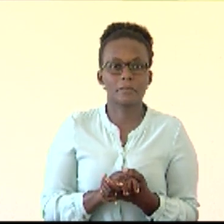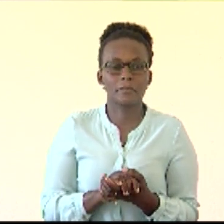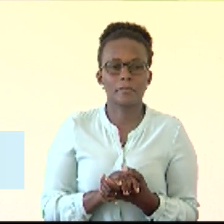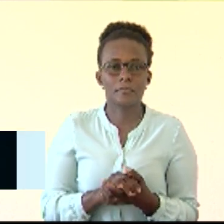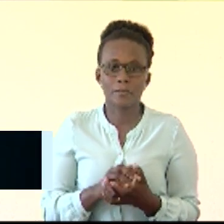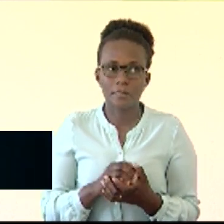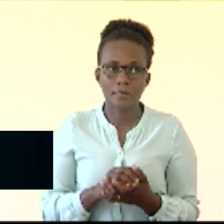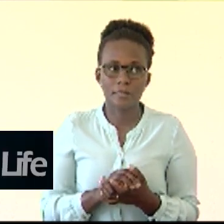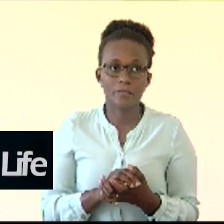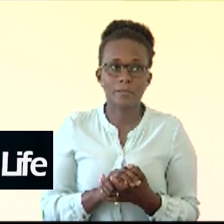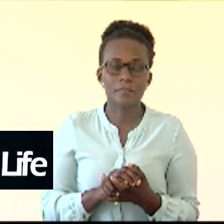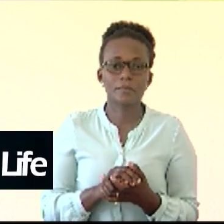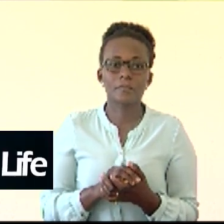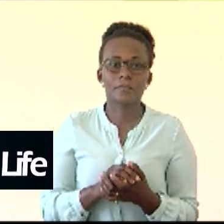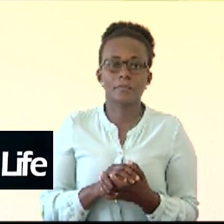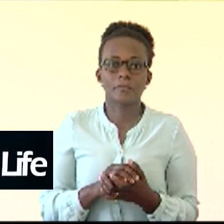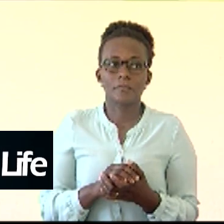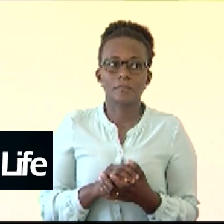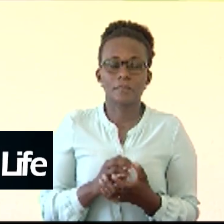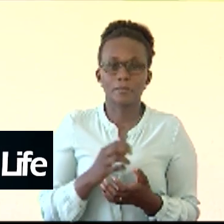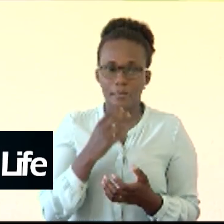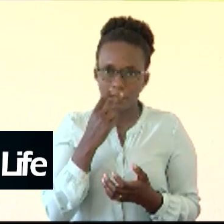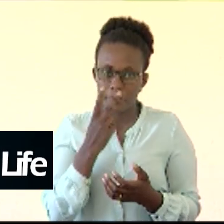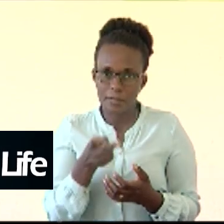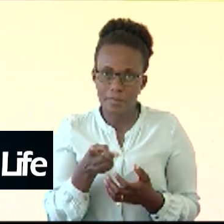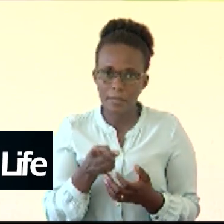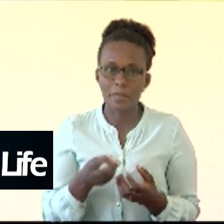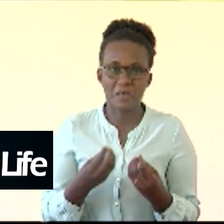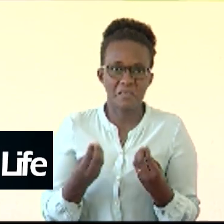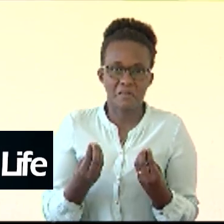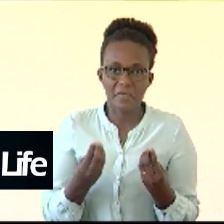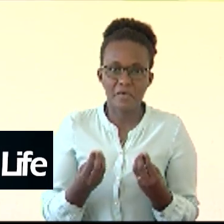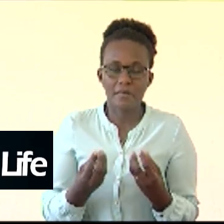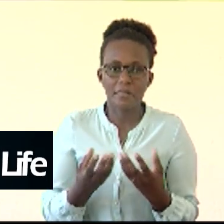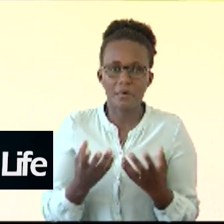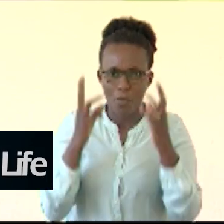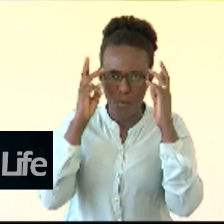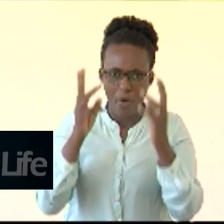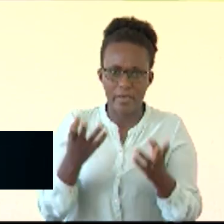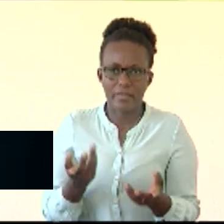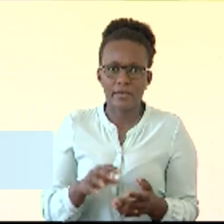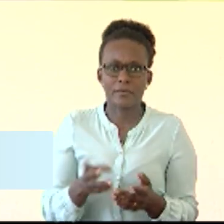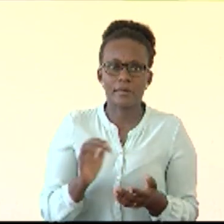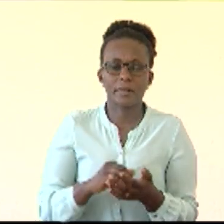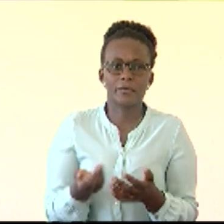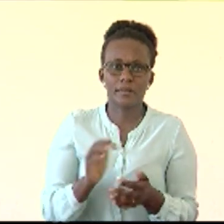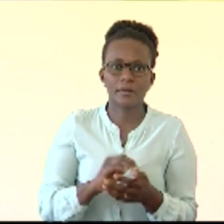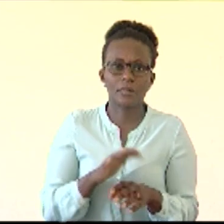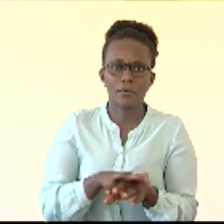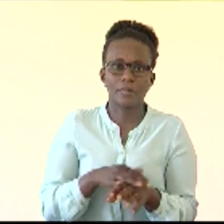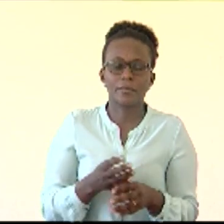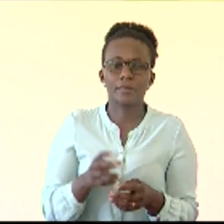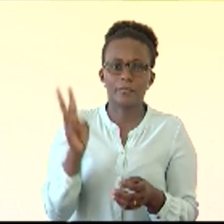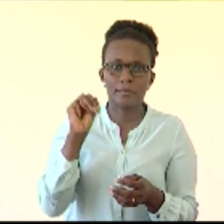at the reasons why we have the electroplating is carried out in everyday life. So